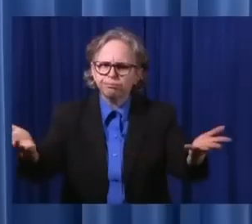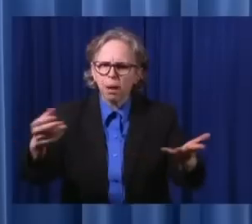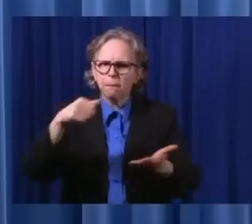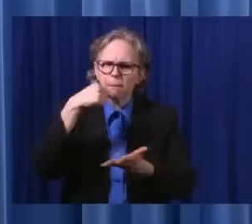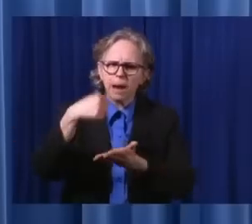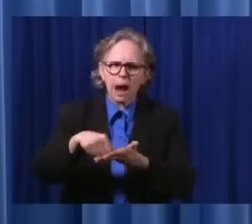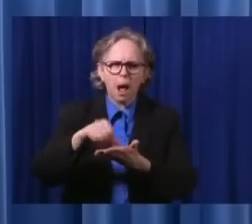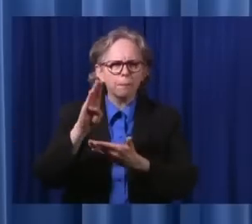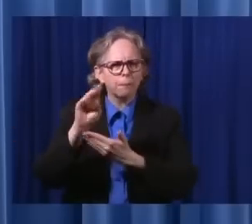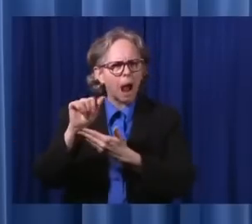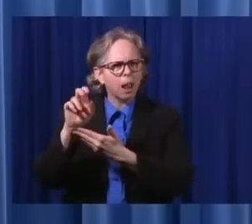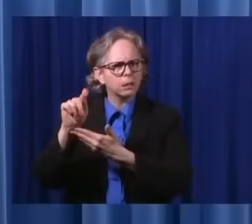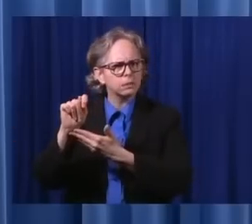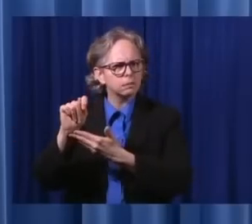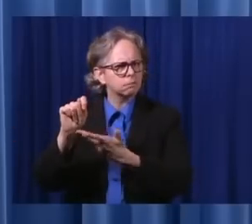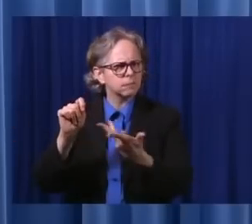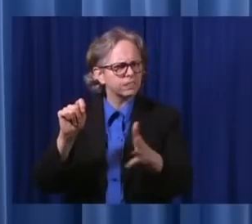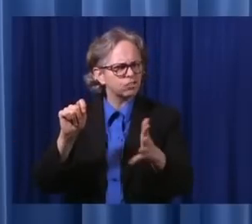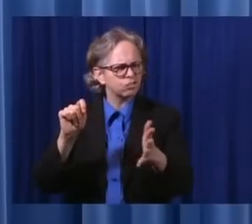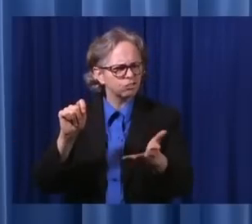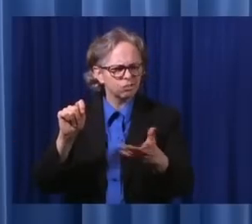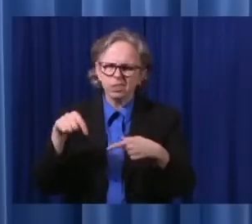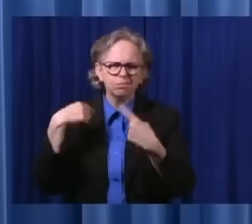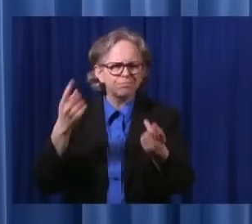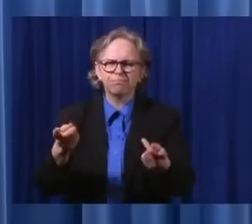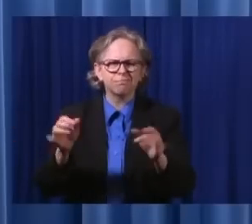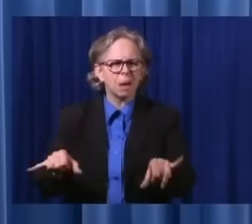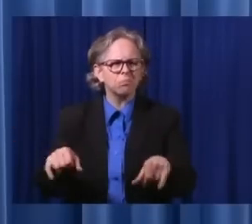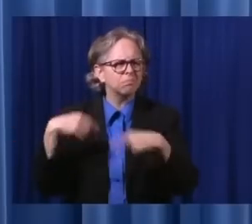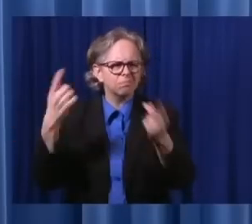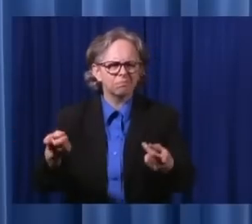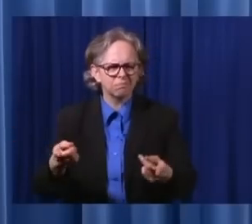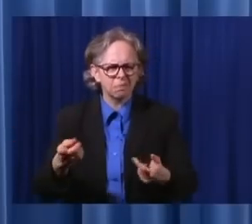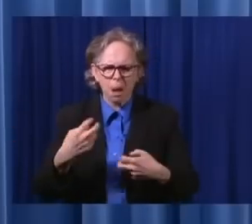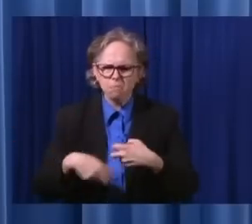my knowledge, we have not had, really